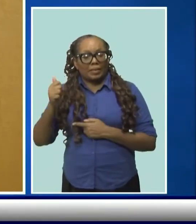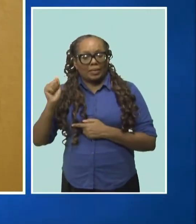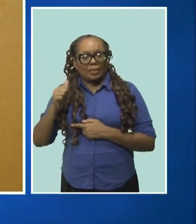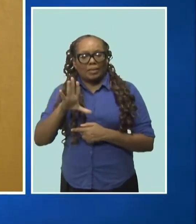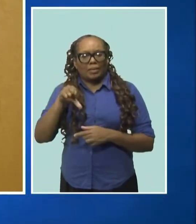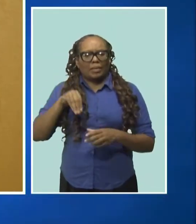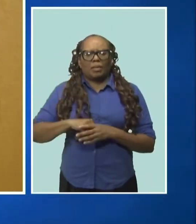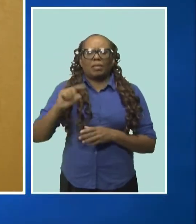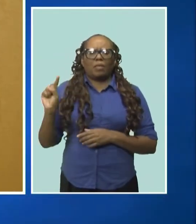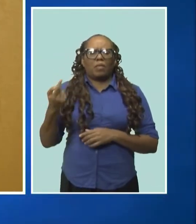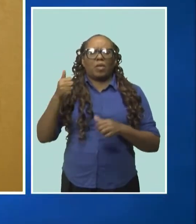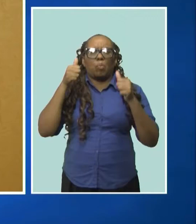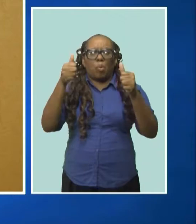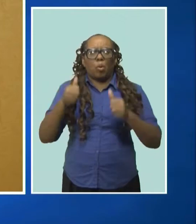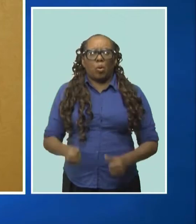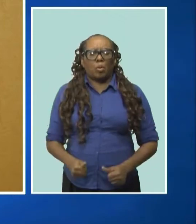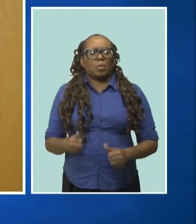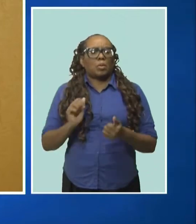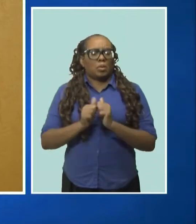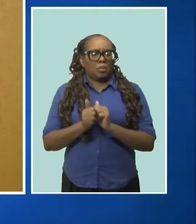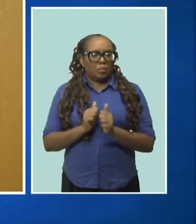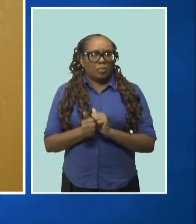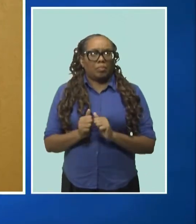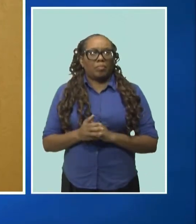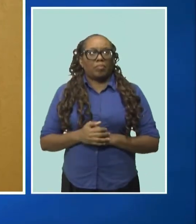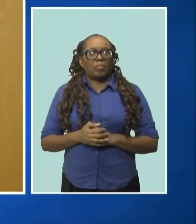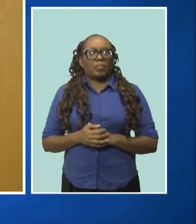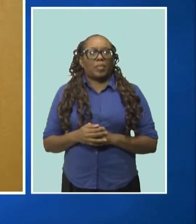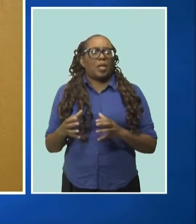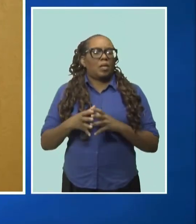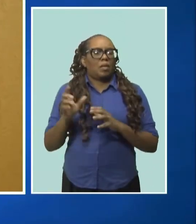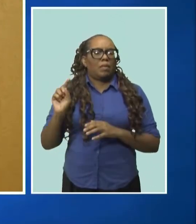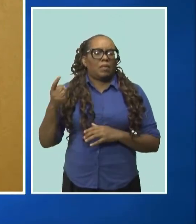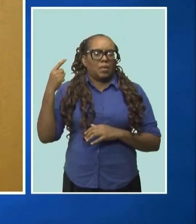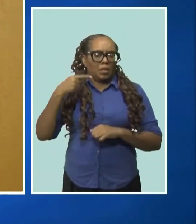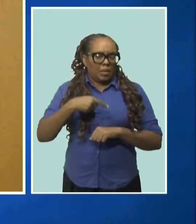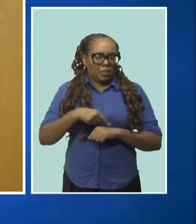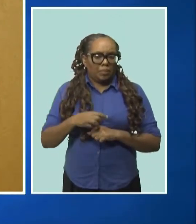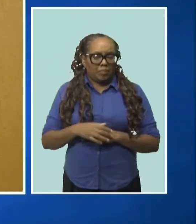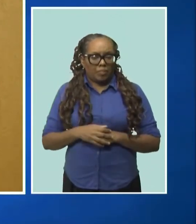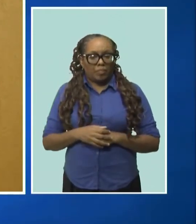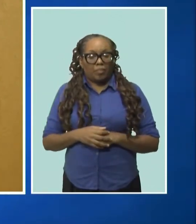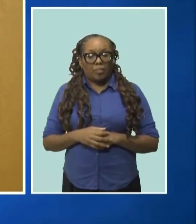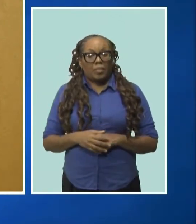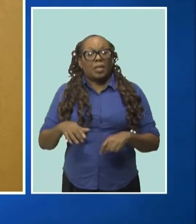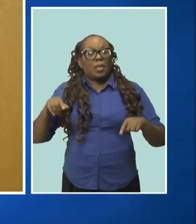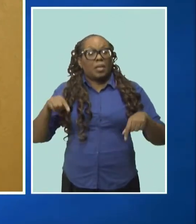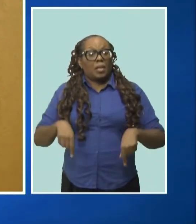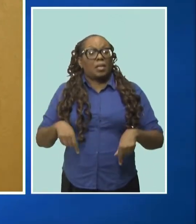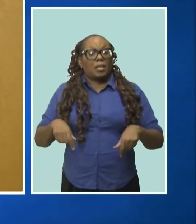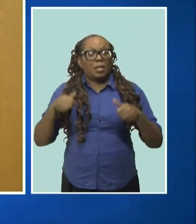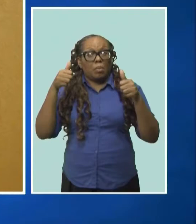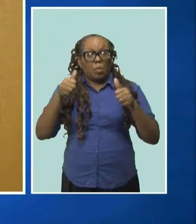first poster competition. So we have a lot of firsts for us this year. This poster competition is to showcase their creative talents